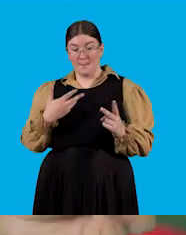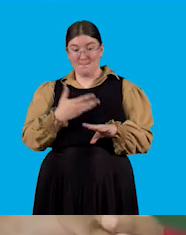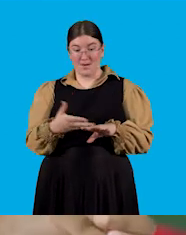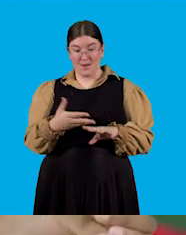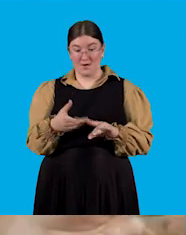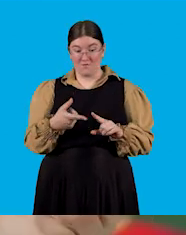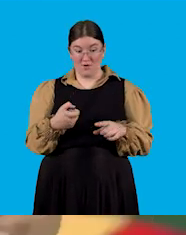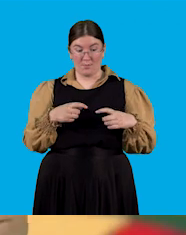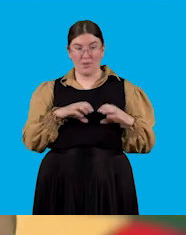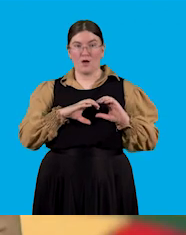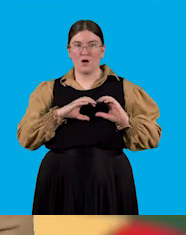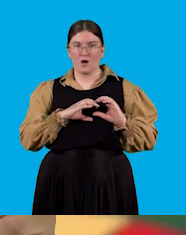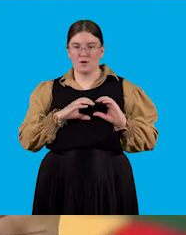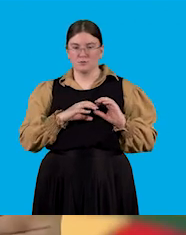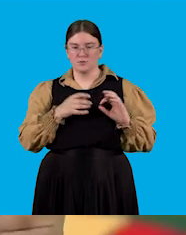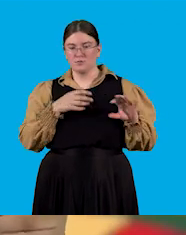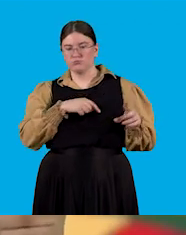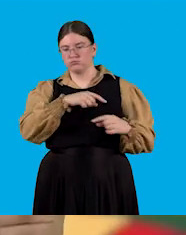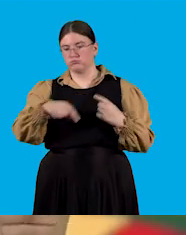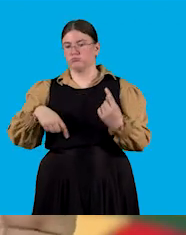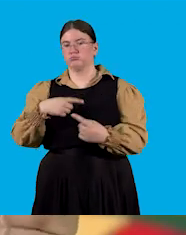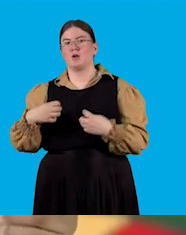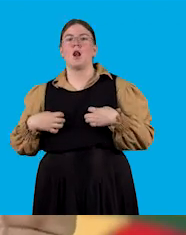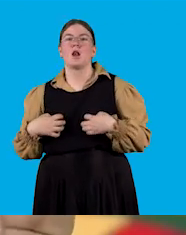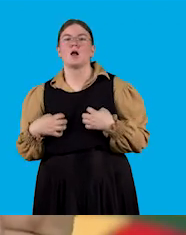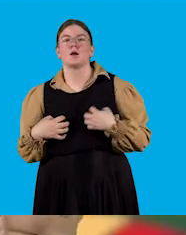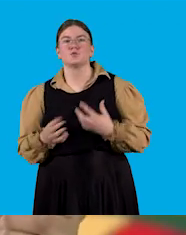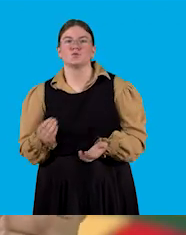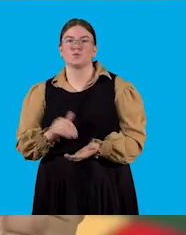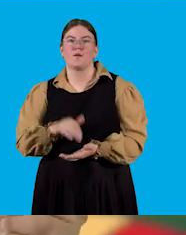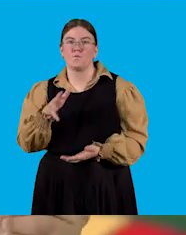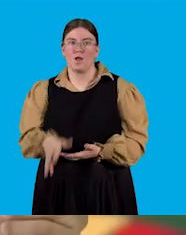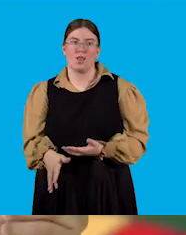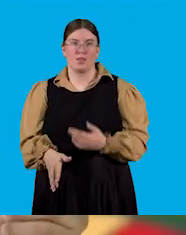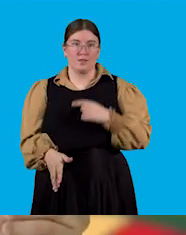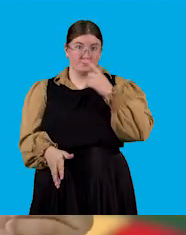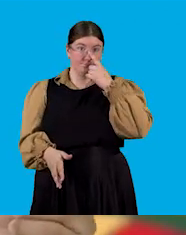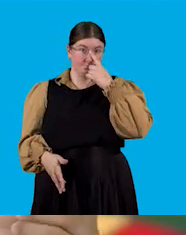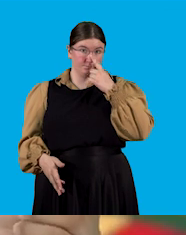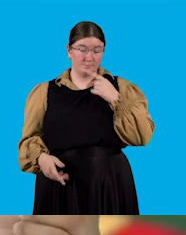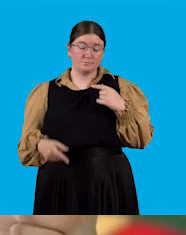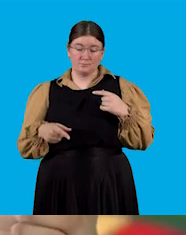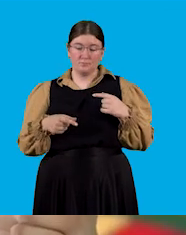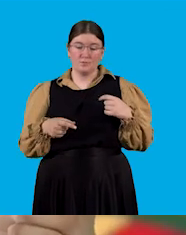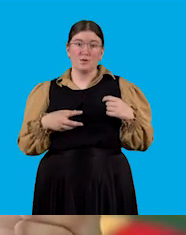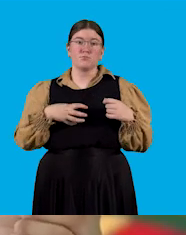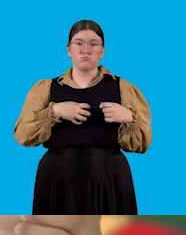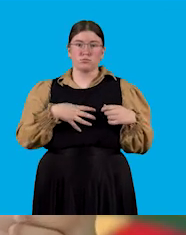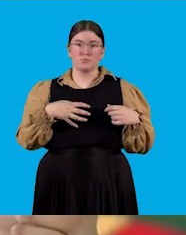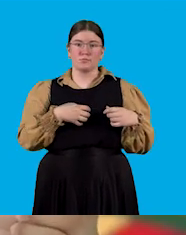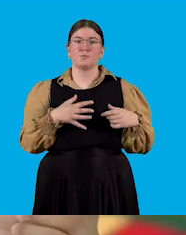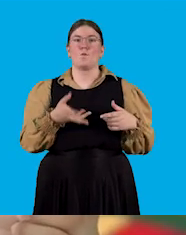flowing from the heart and to the lungs, and this is what's going to allow the blood